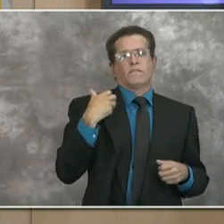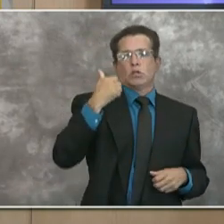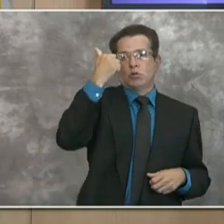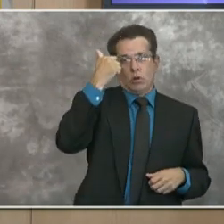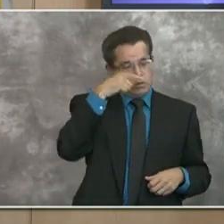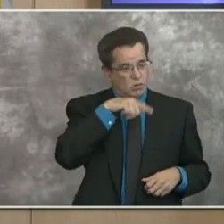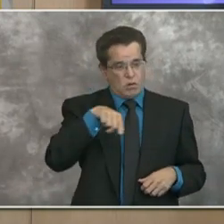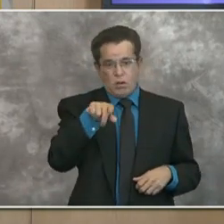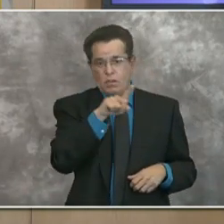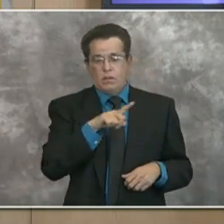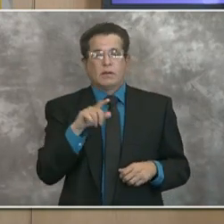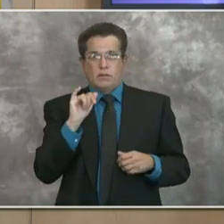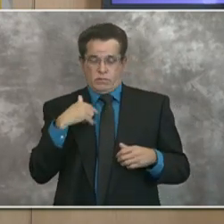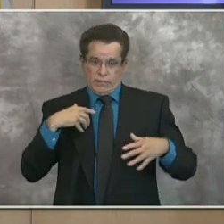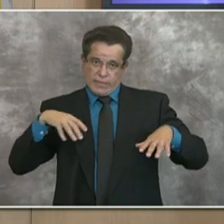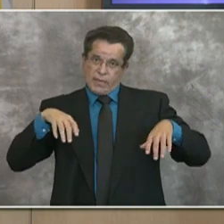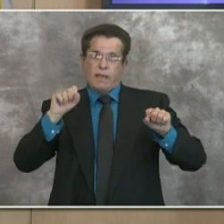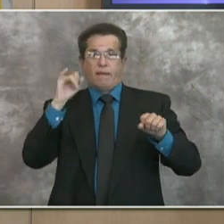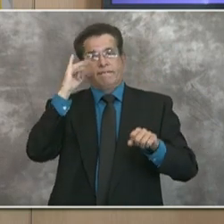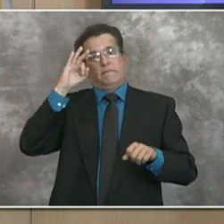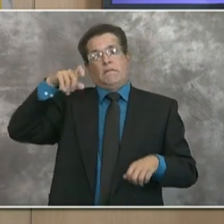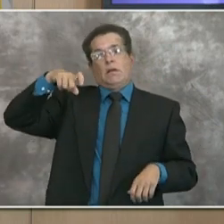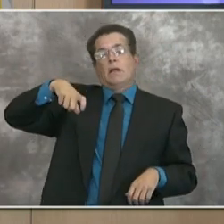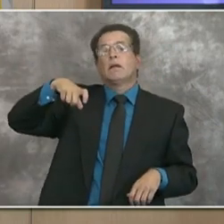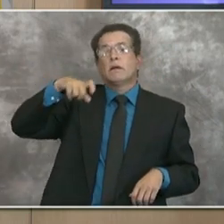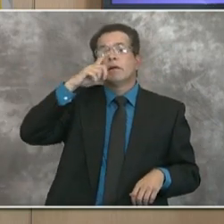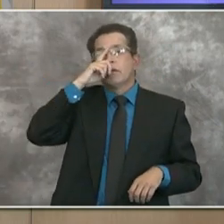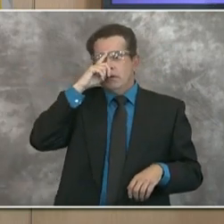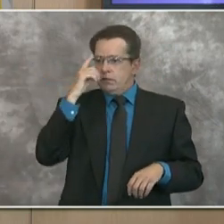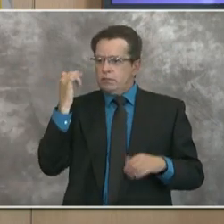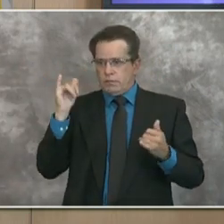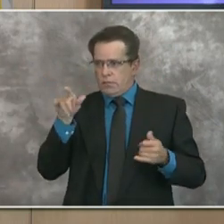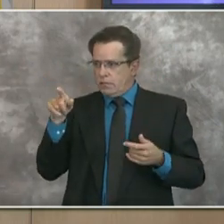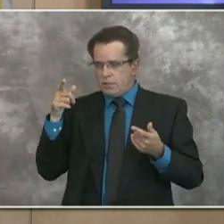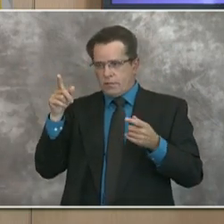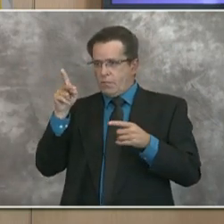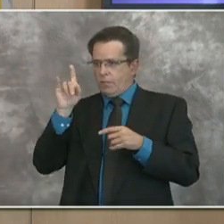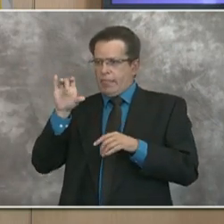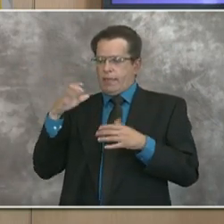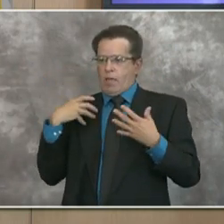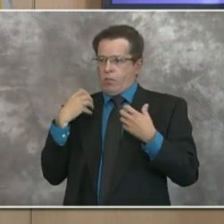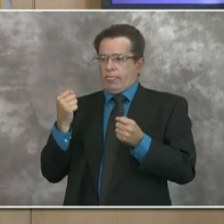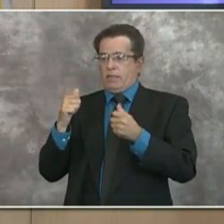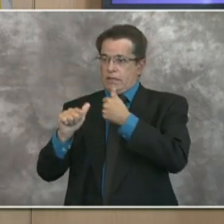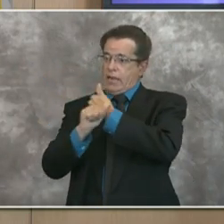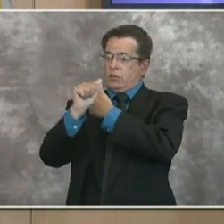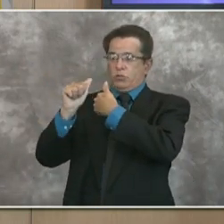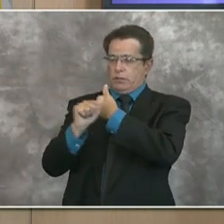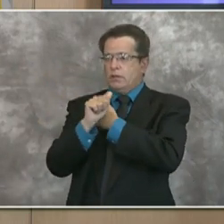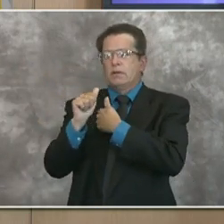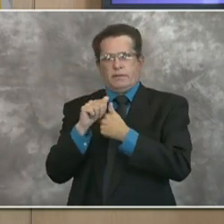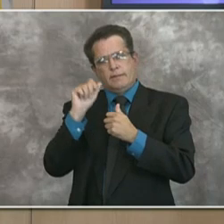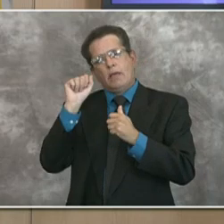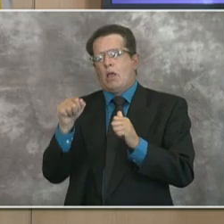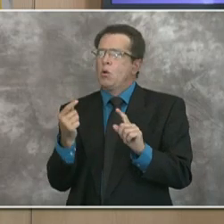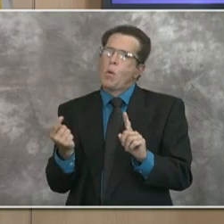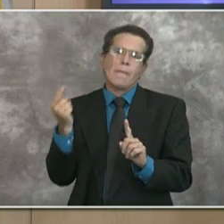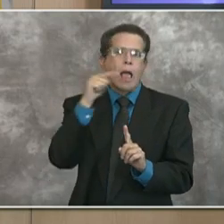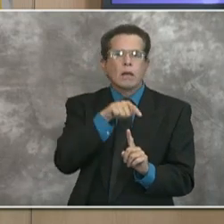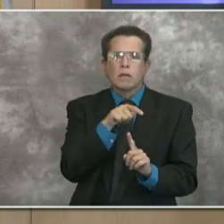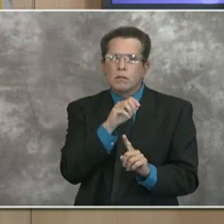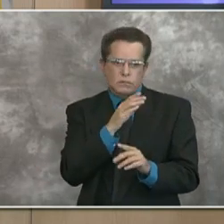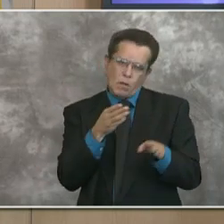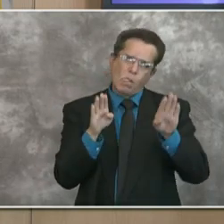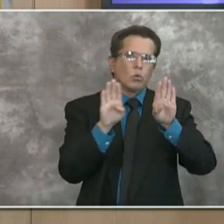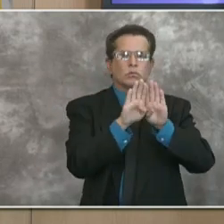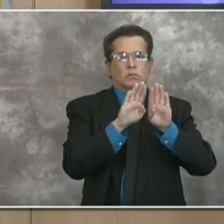who every one of these steps we take, if it becomes something that is compromising public health, we've always said the dial could be turned back. Let's not have